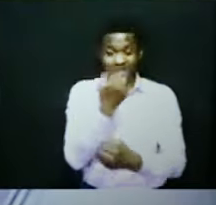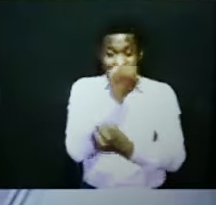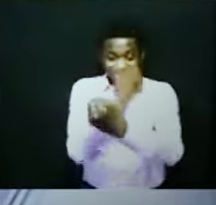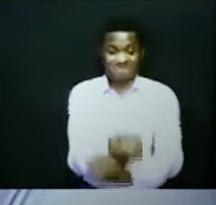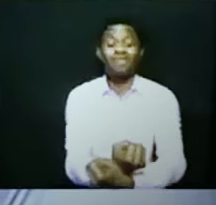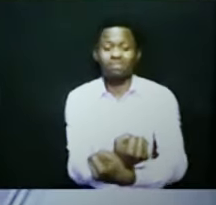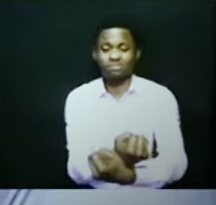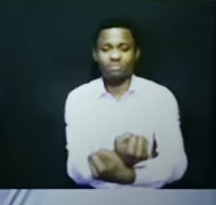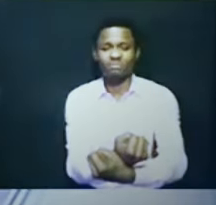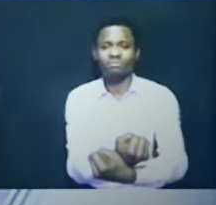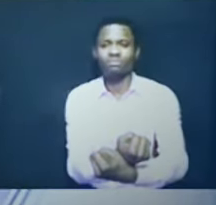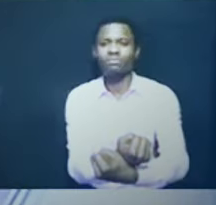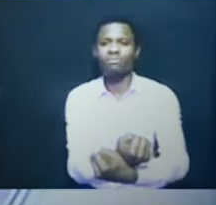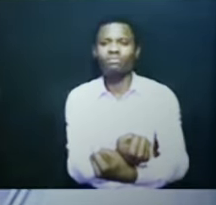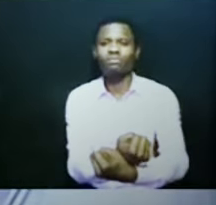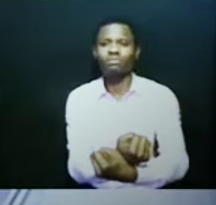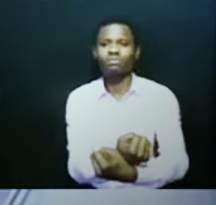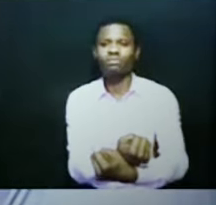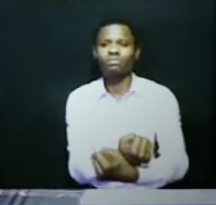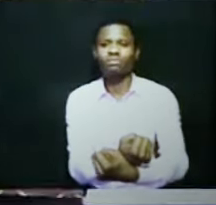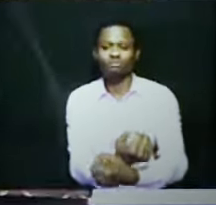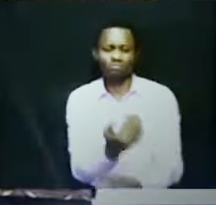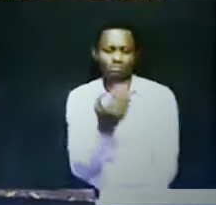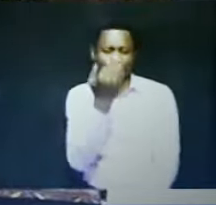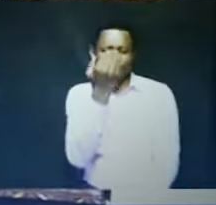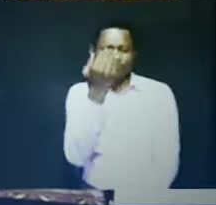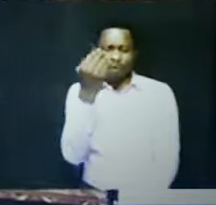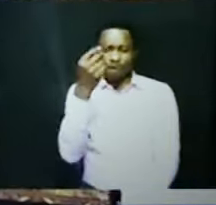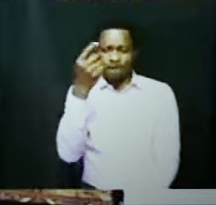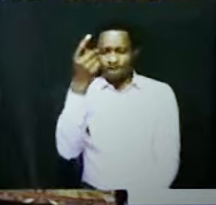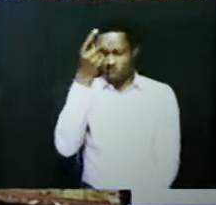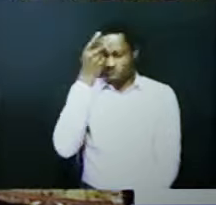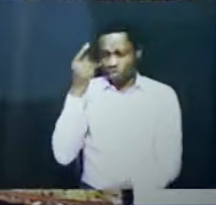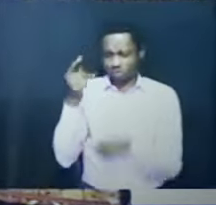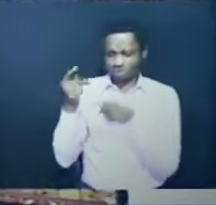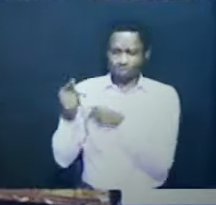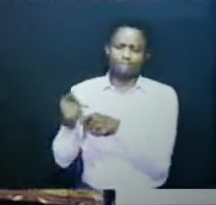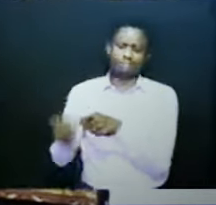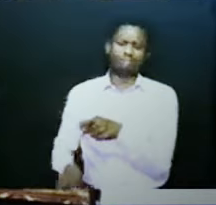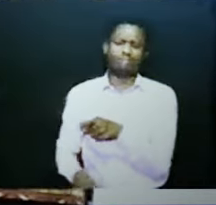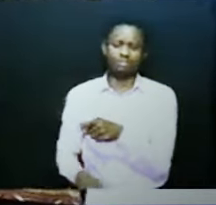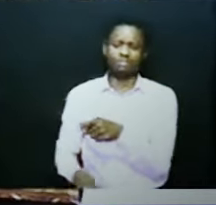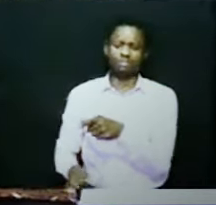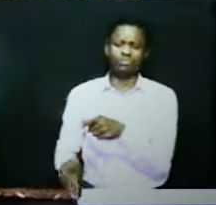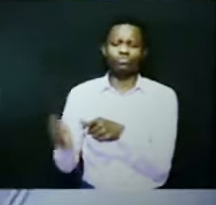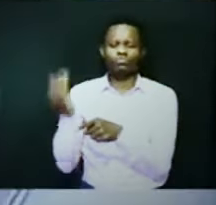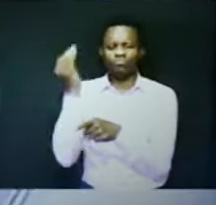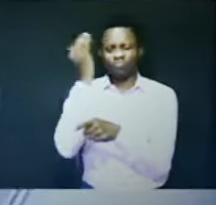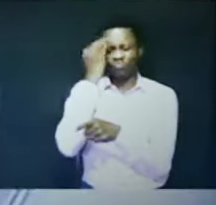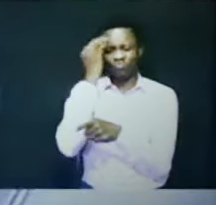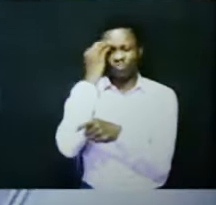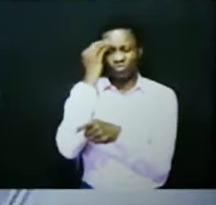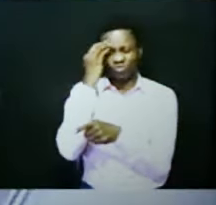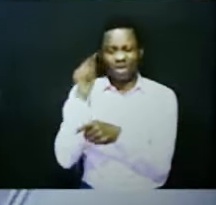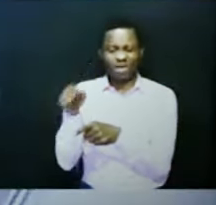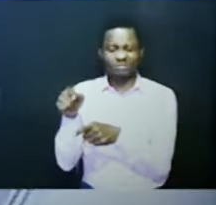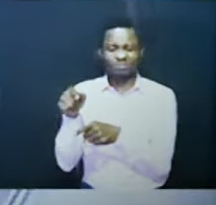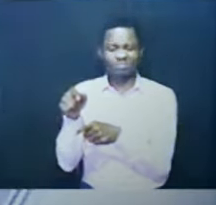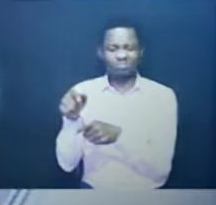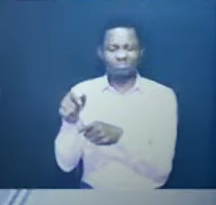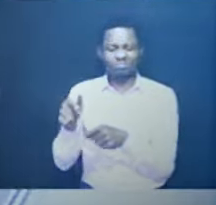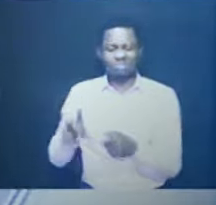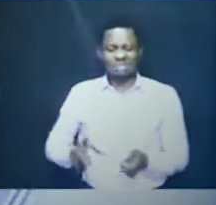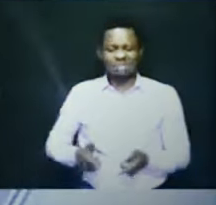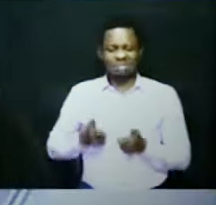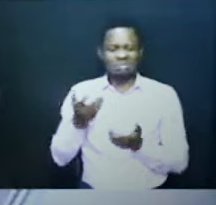acheno. Now he knows that he didn't have chances of living.